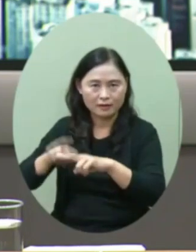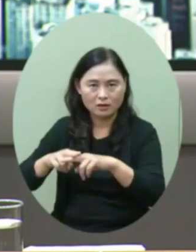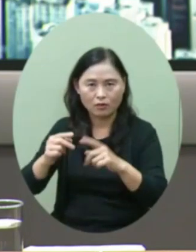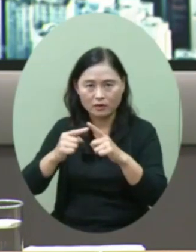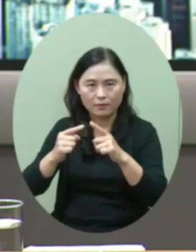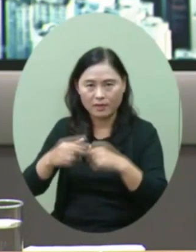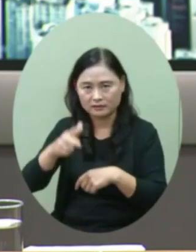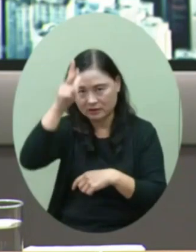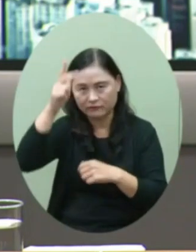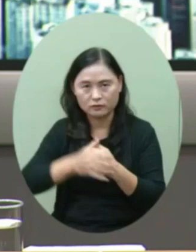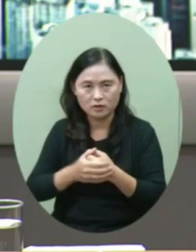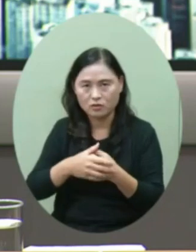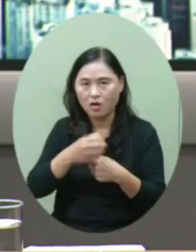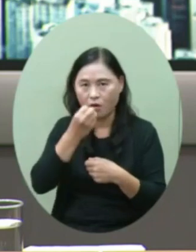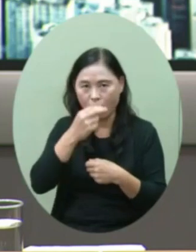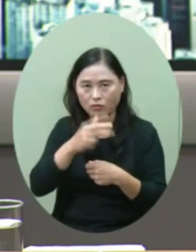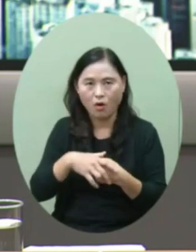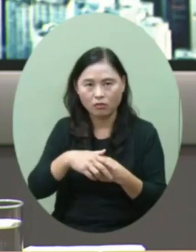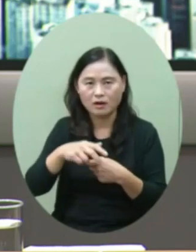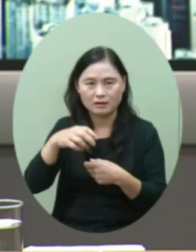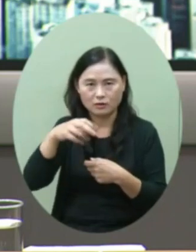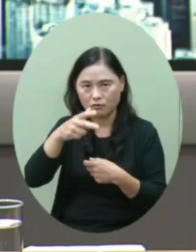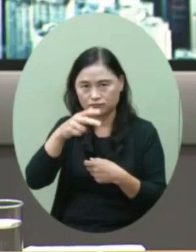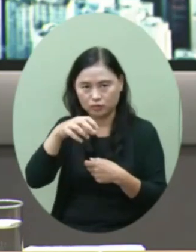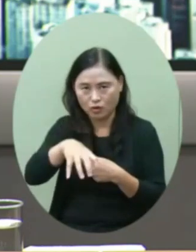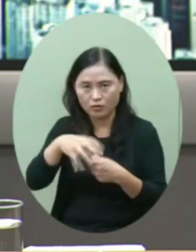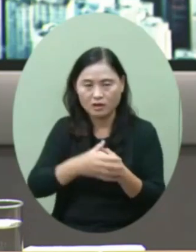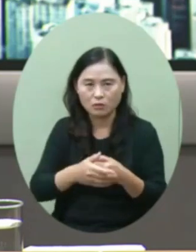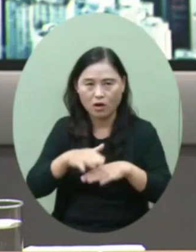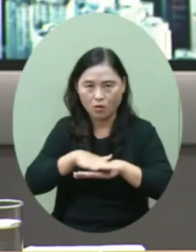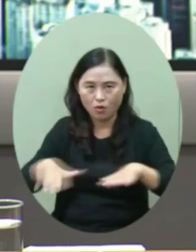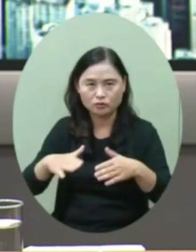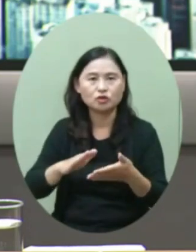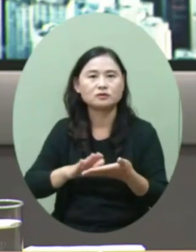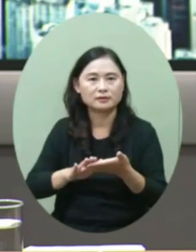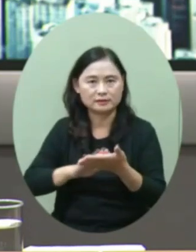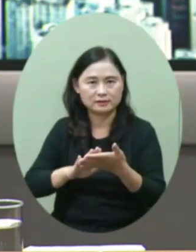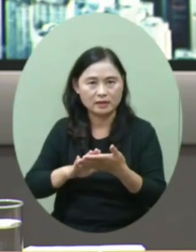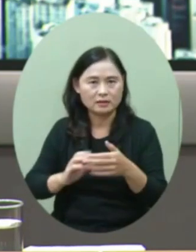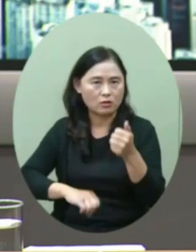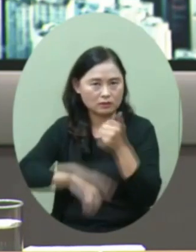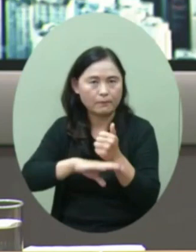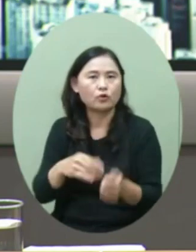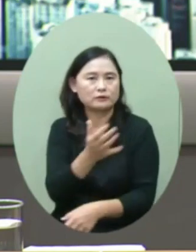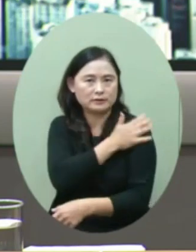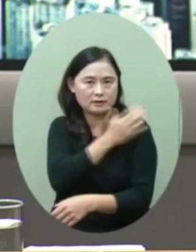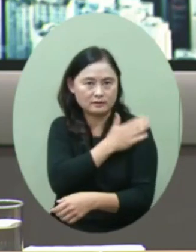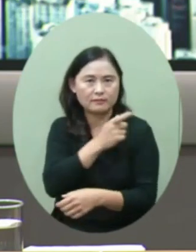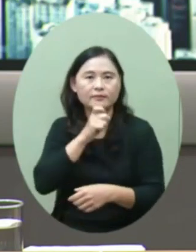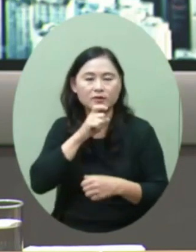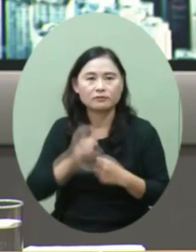states that the CPG has an overarching responsibility for national security affairs relating to the Hong